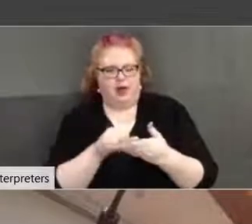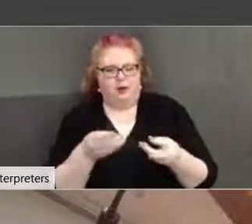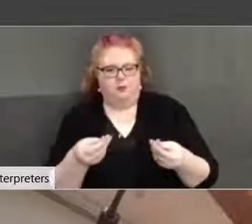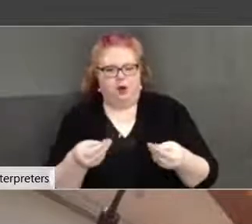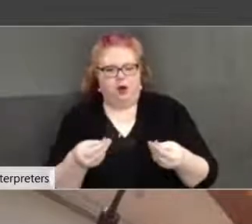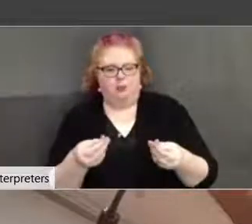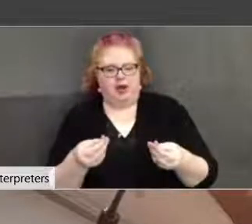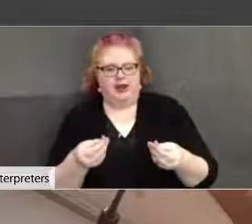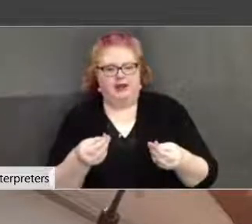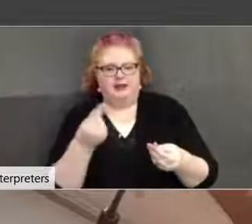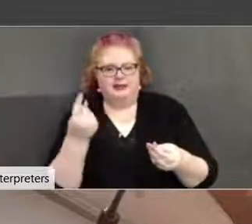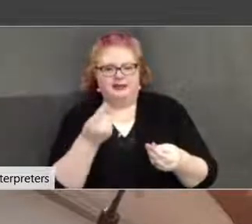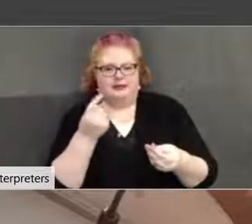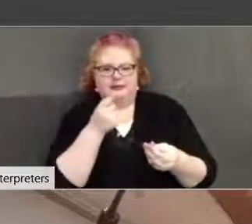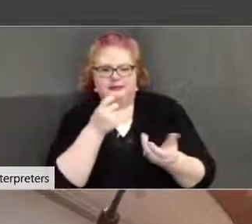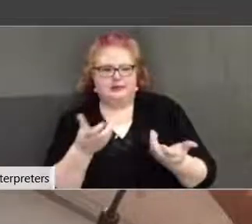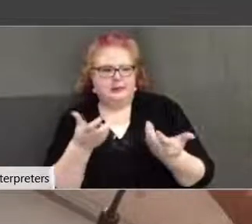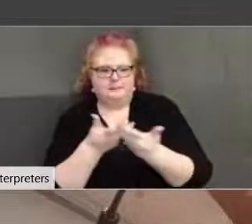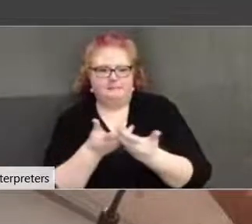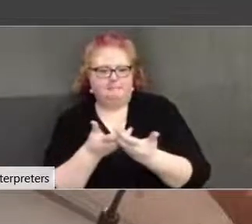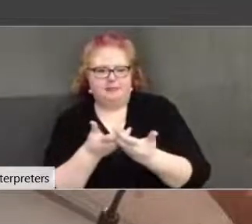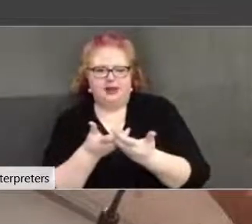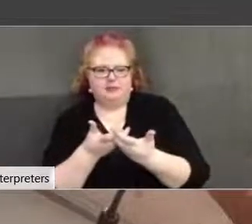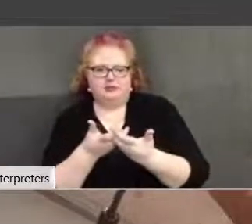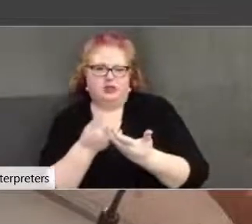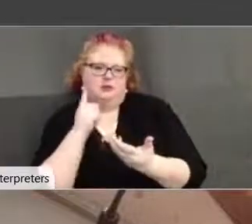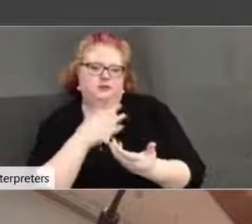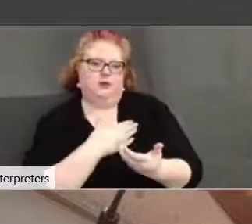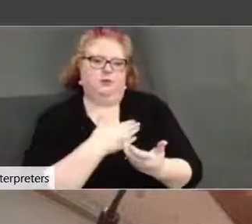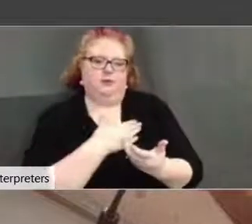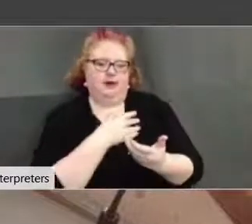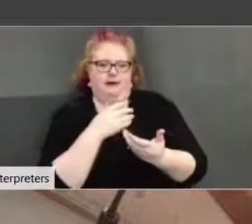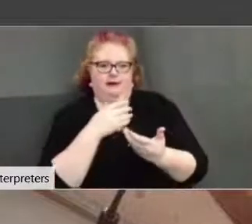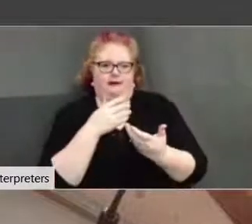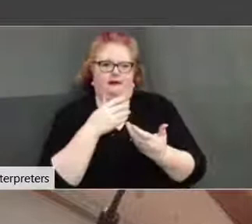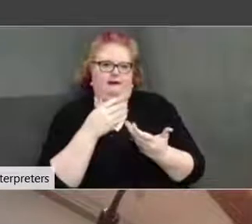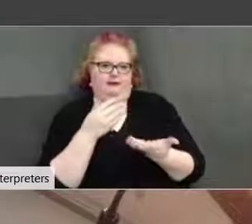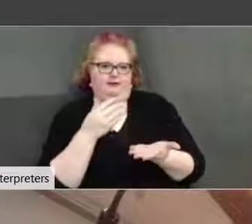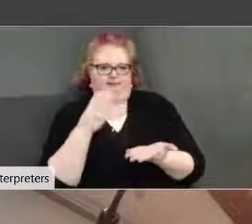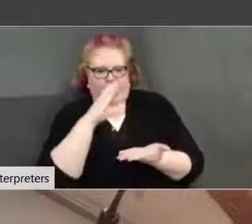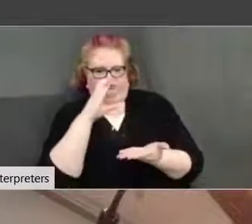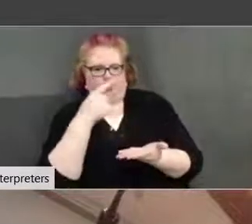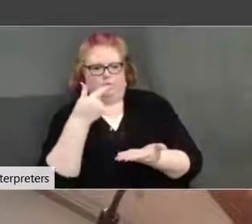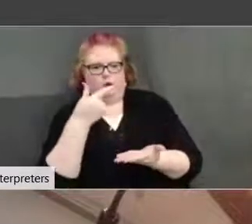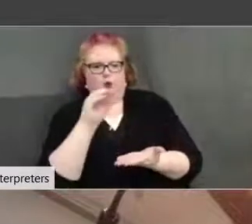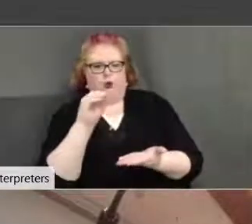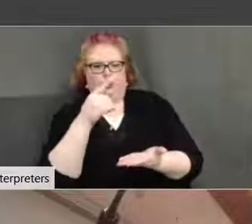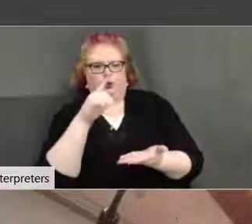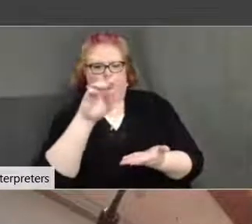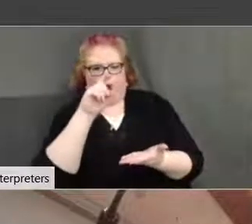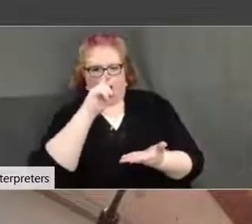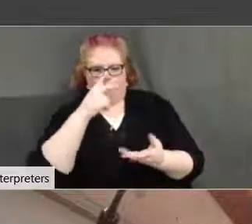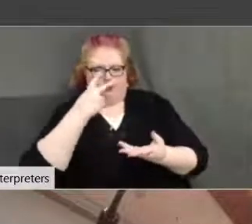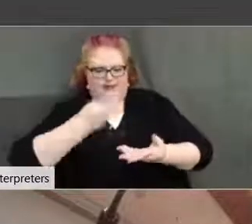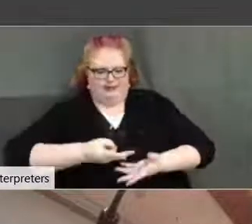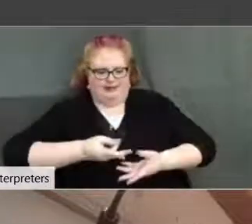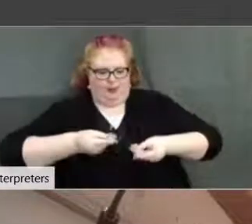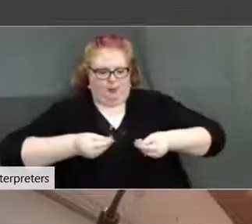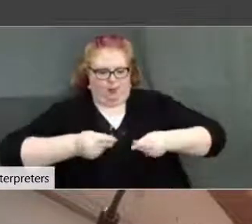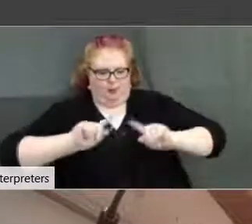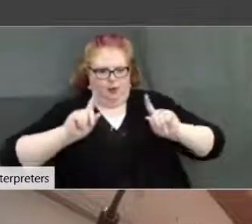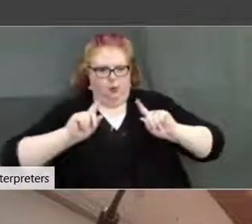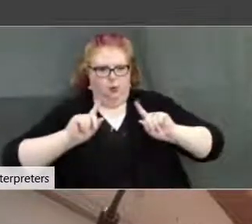something's not matching up on my first Google of that, because I was wanting to make sure I understood where that piece of property was. And if you